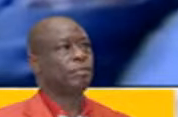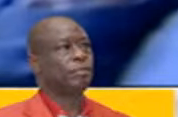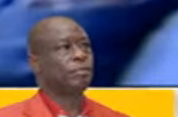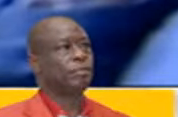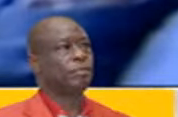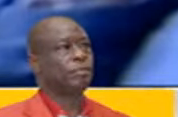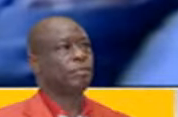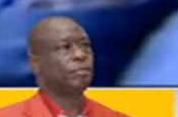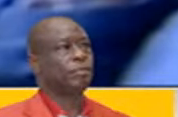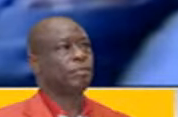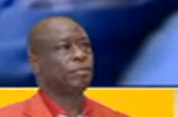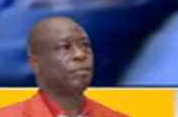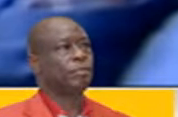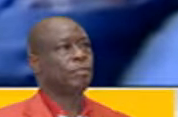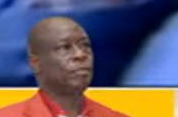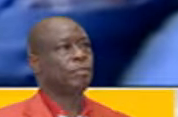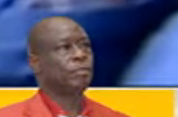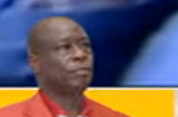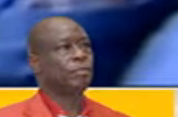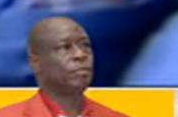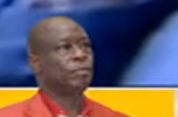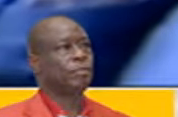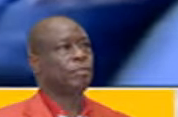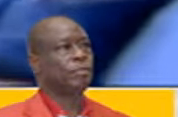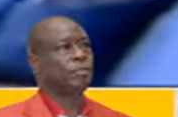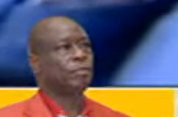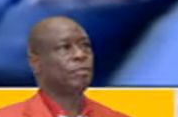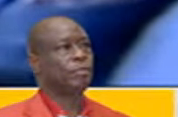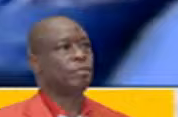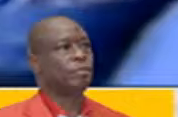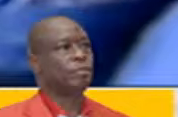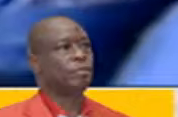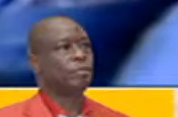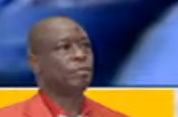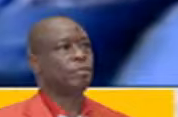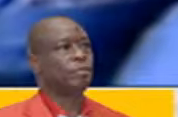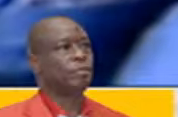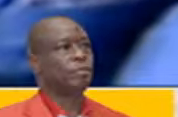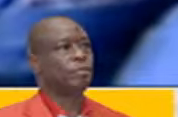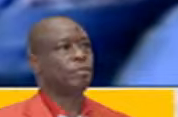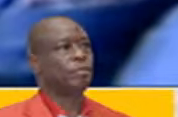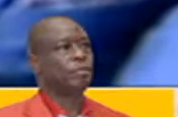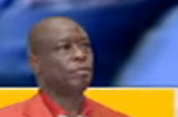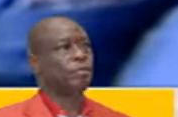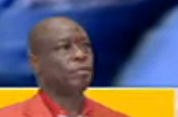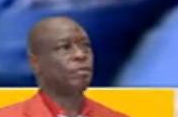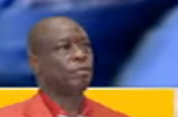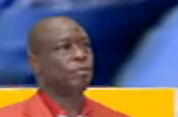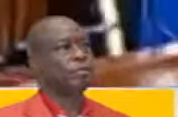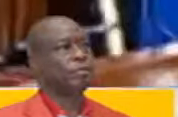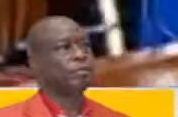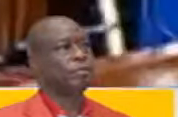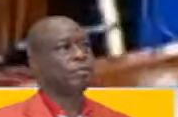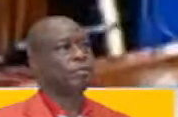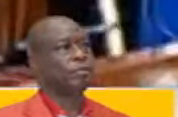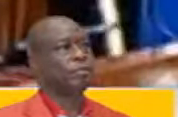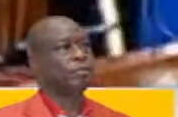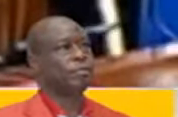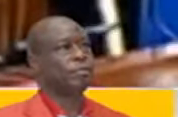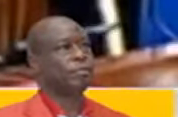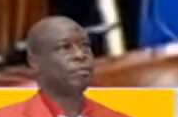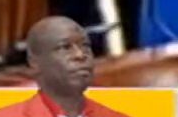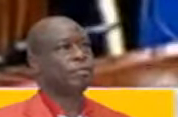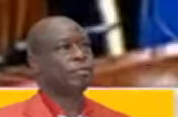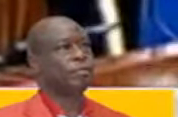to superintend, especially so when he has official institutional forum to raise those concerns. Is there a forum where the Deputy